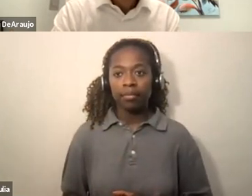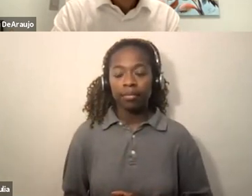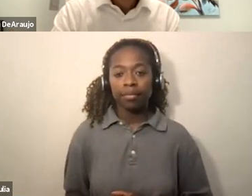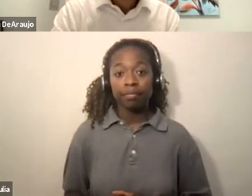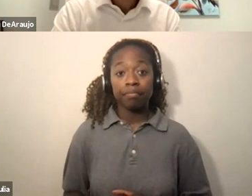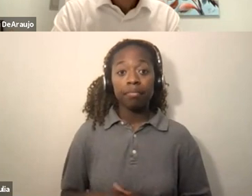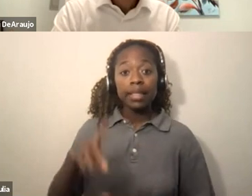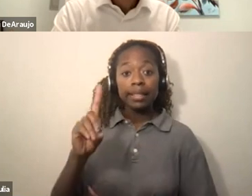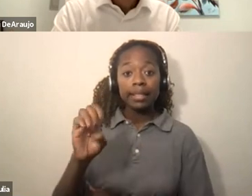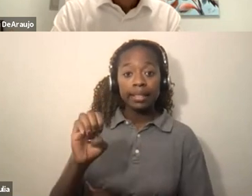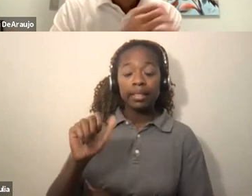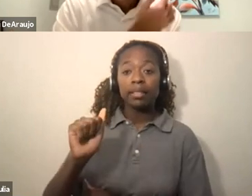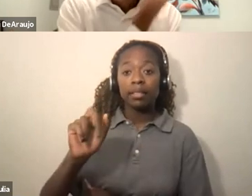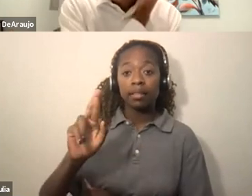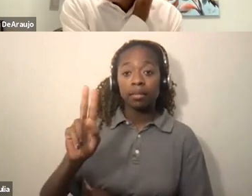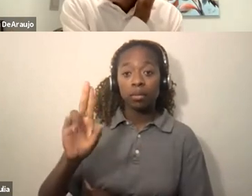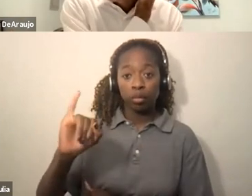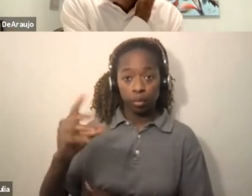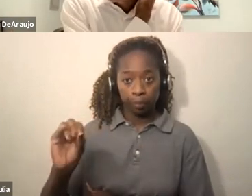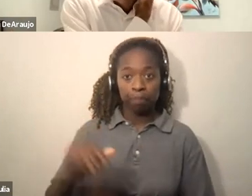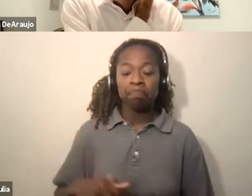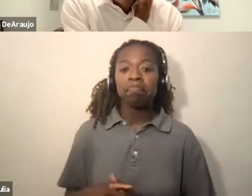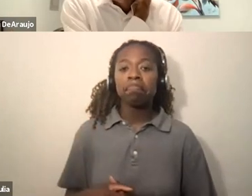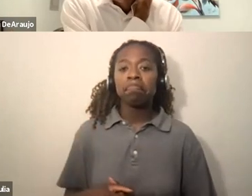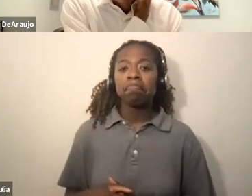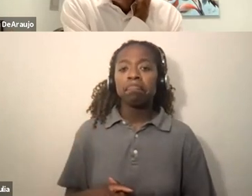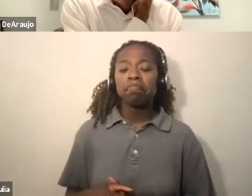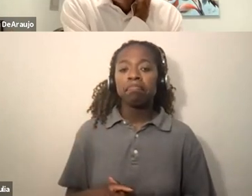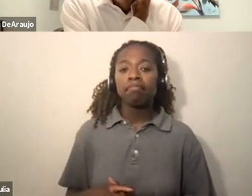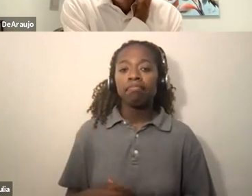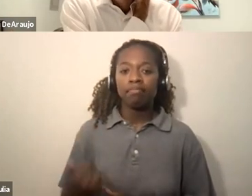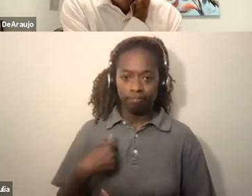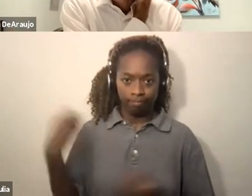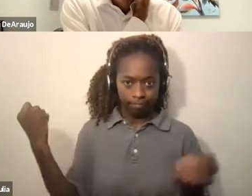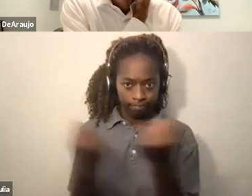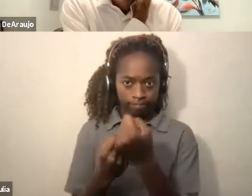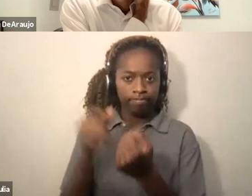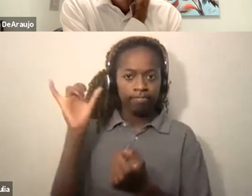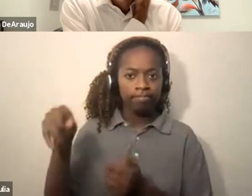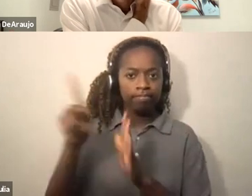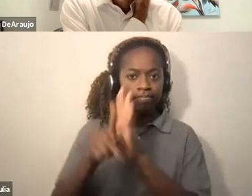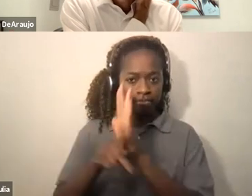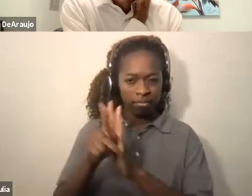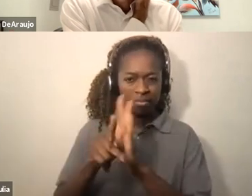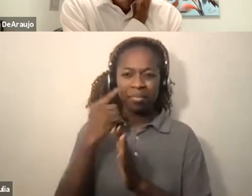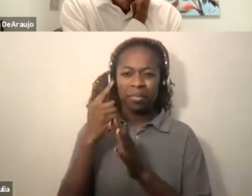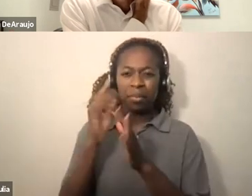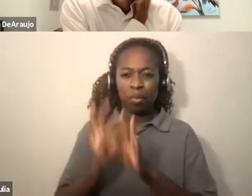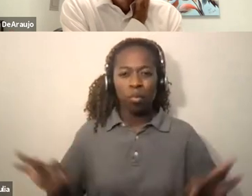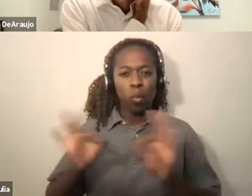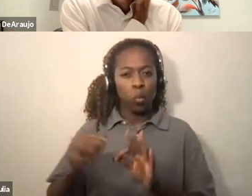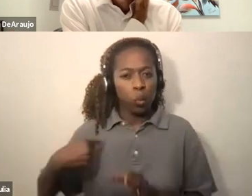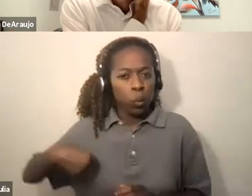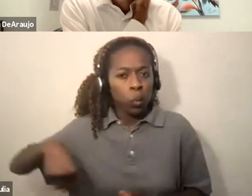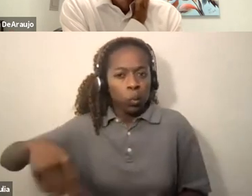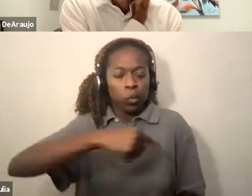mr de aruja um i'll just say you know in support of this and important for us i think as an institution uh to come out in